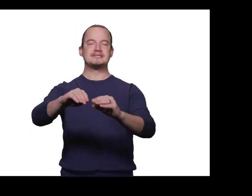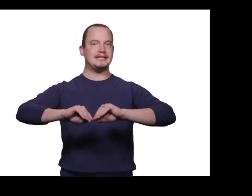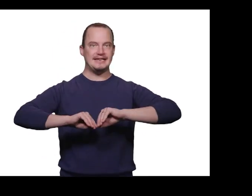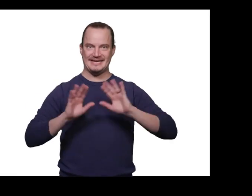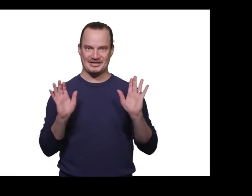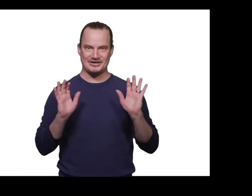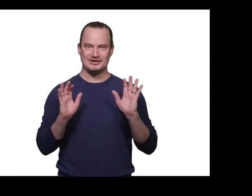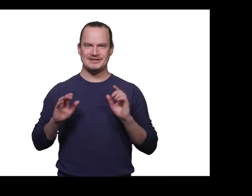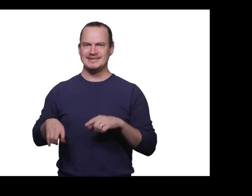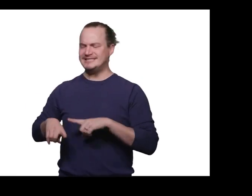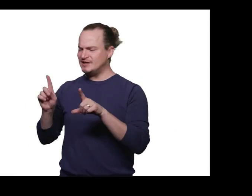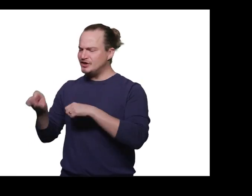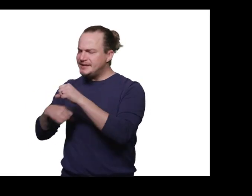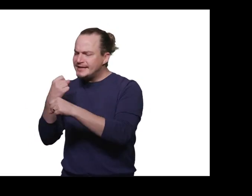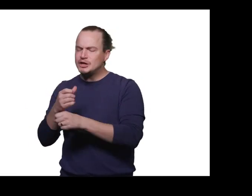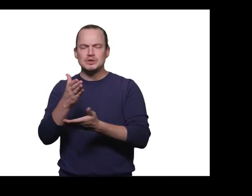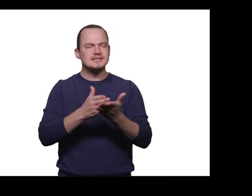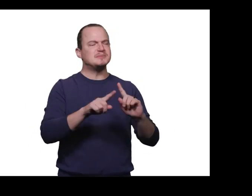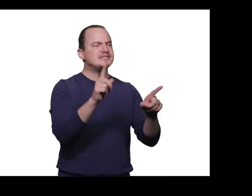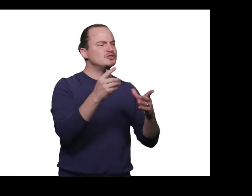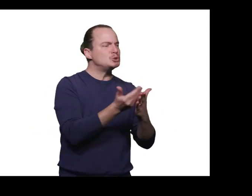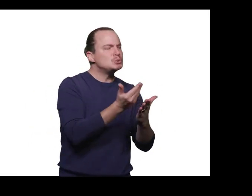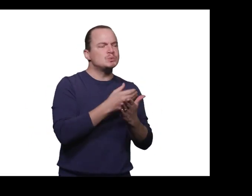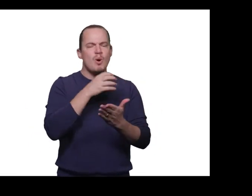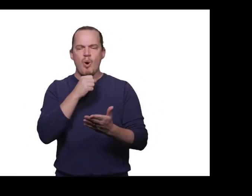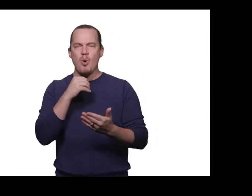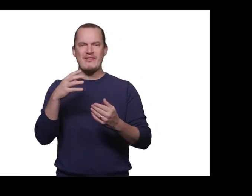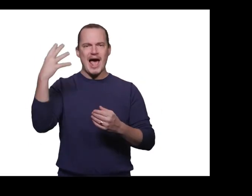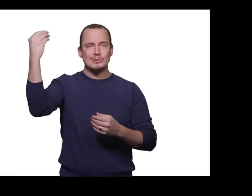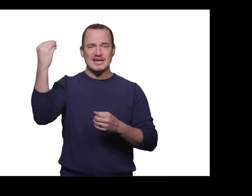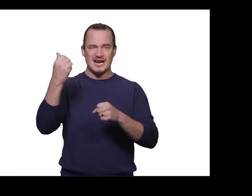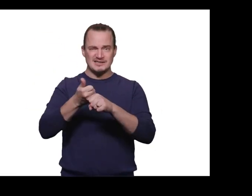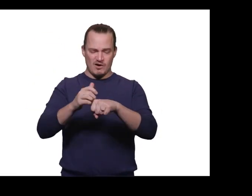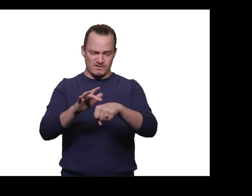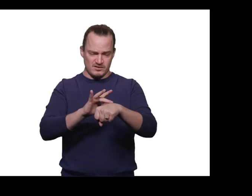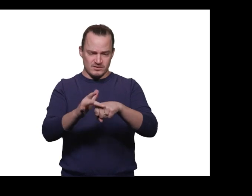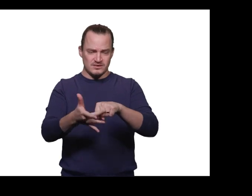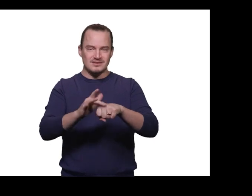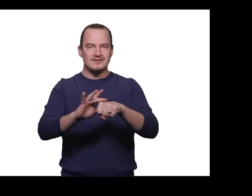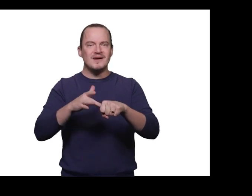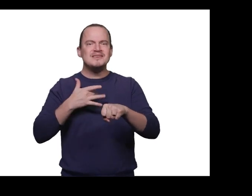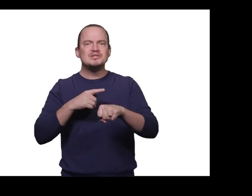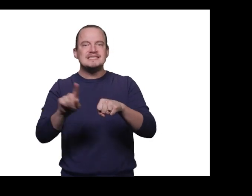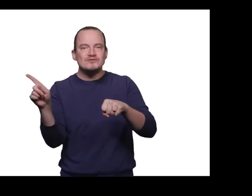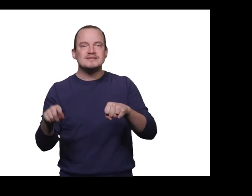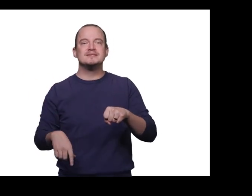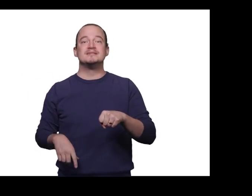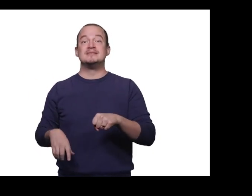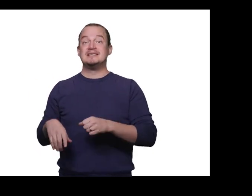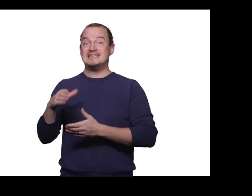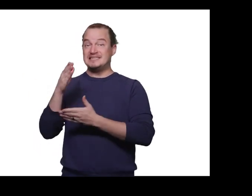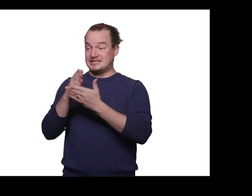Different eggs from different years have a different texture on the outside. Different eggs that I've bought in different years have